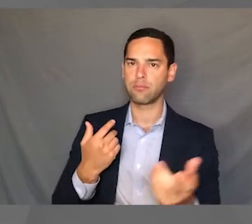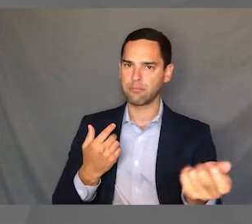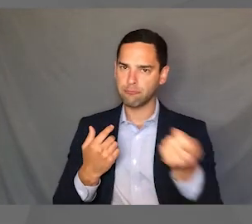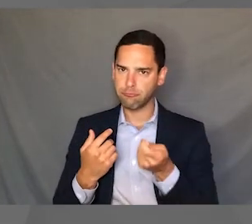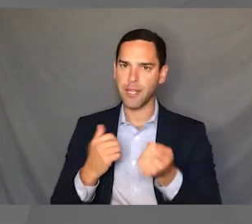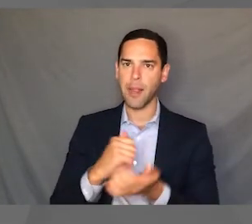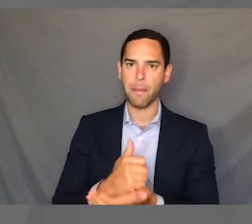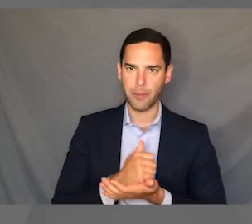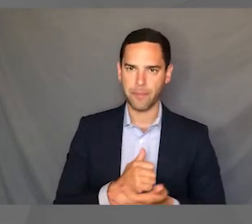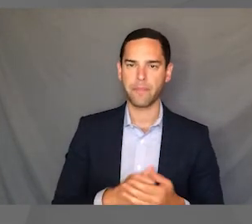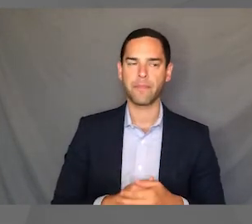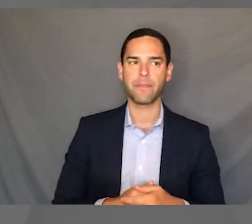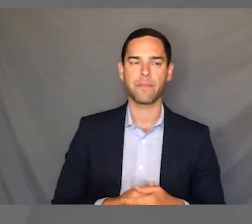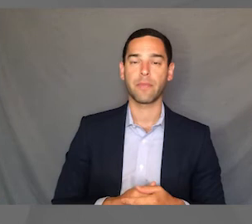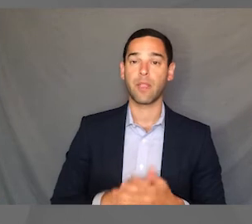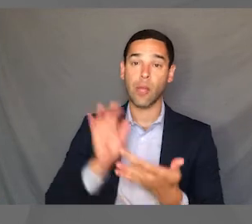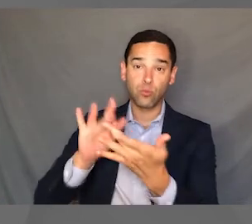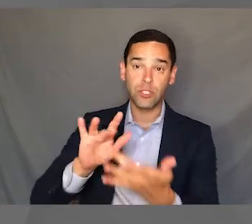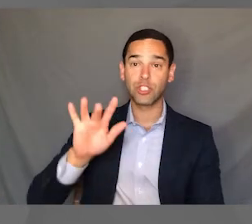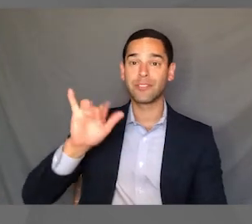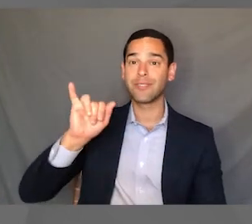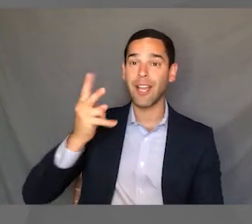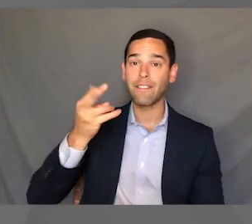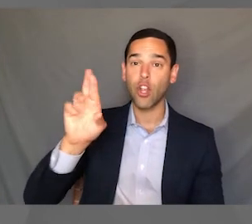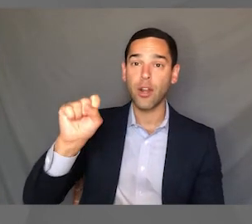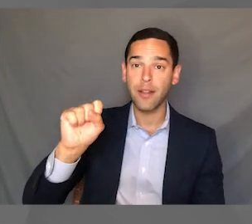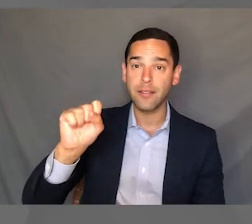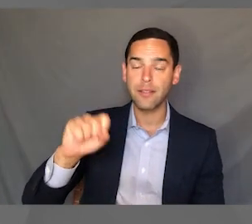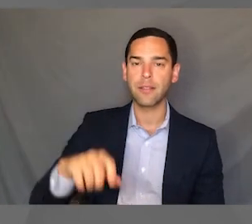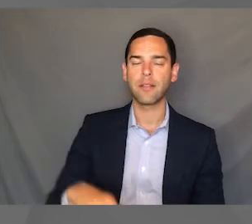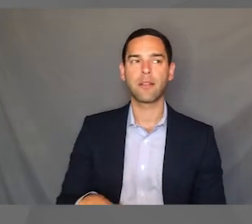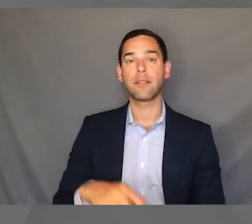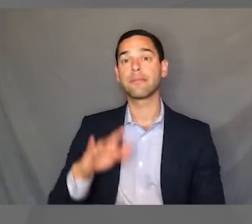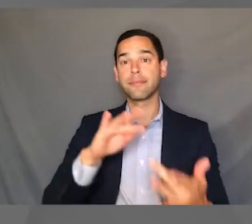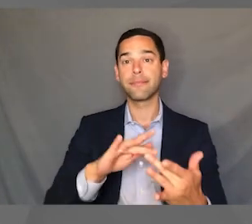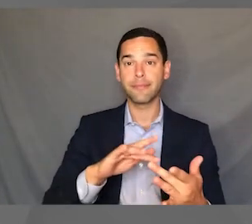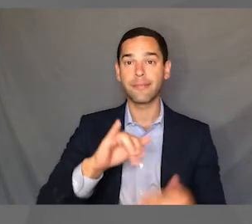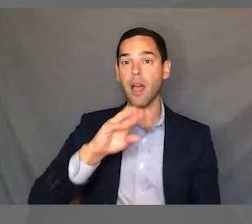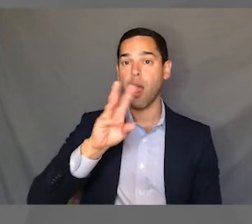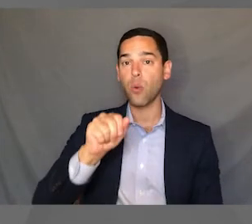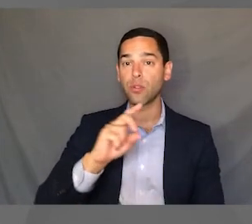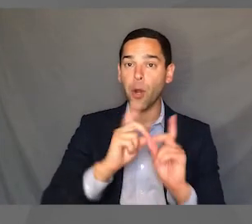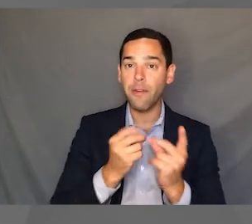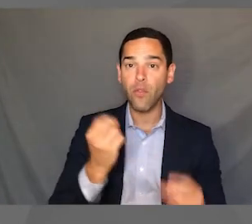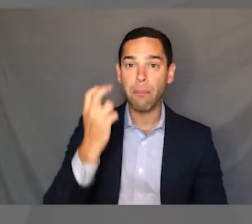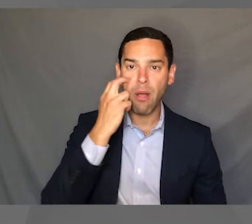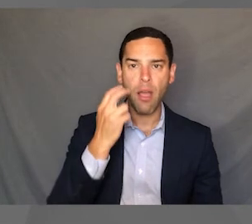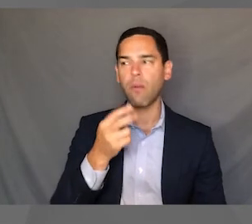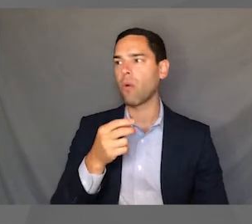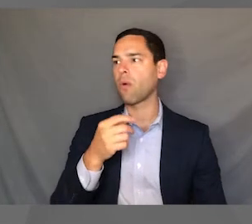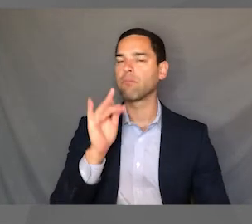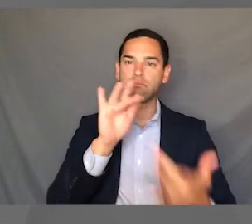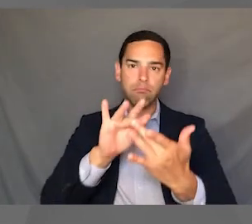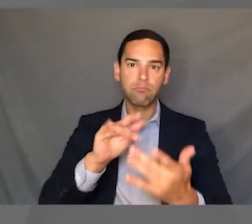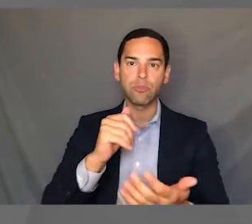your outreach to Vocal Rehab and Iowa Department for the Blind, doing your outreach to those support groups, involving them in